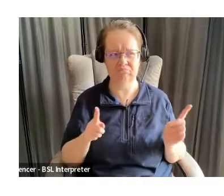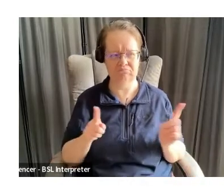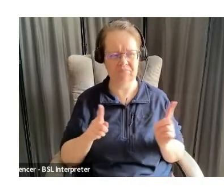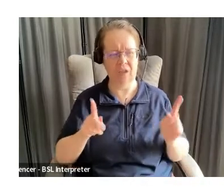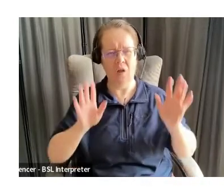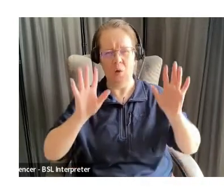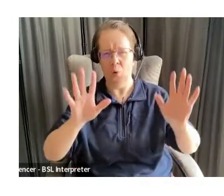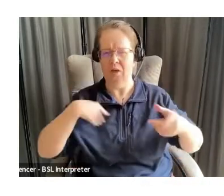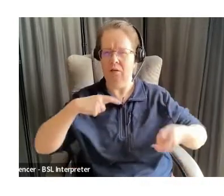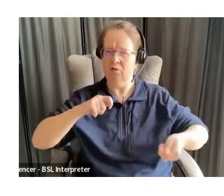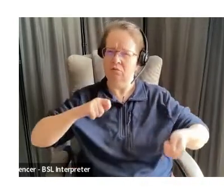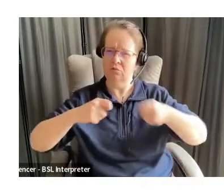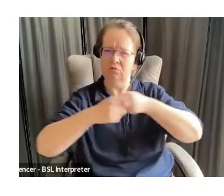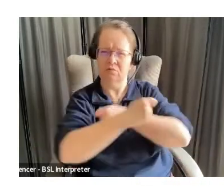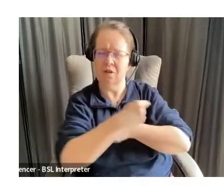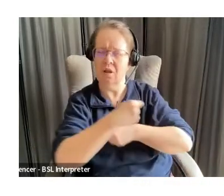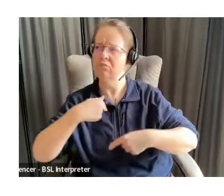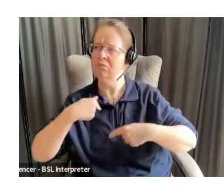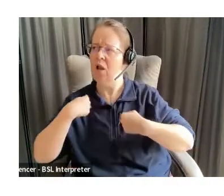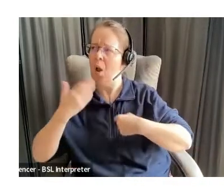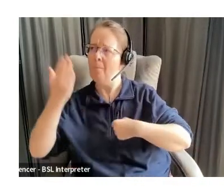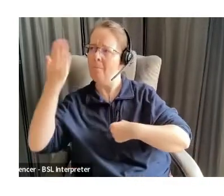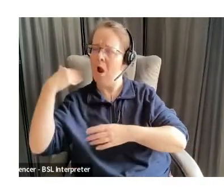about me in past roles?